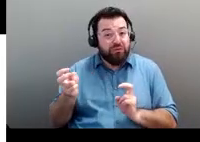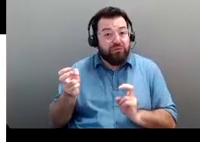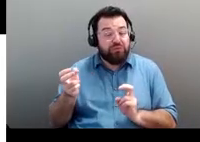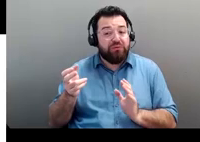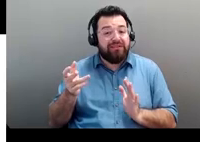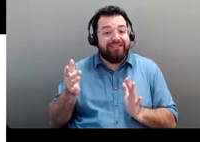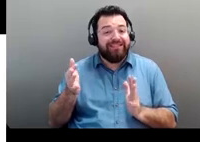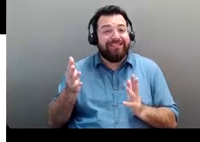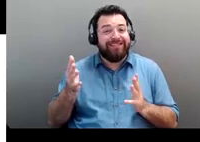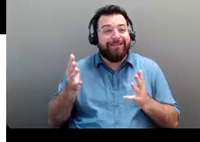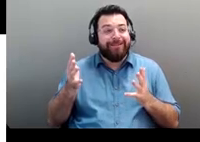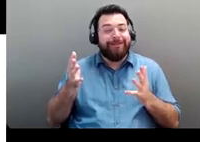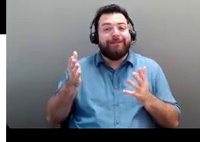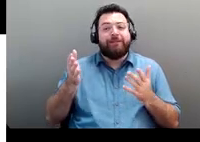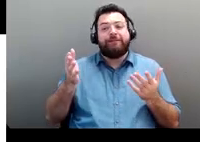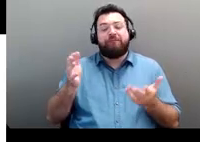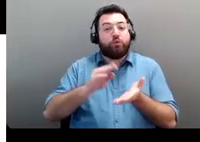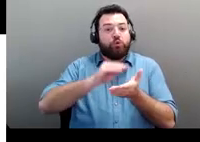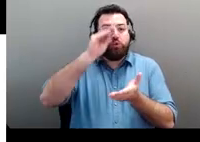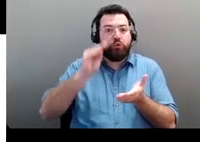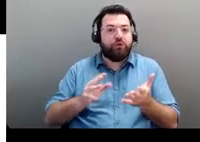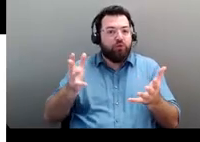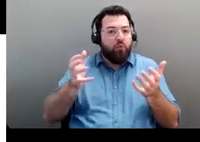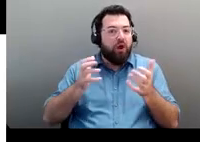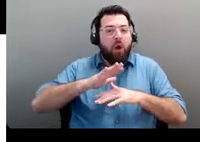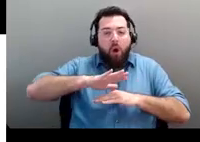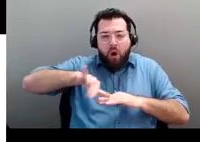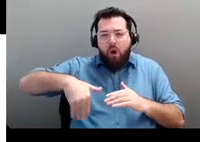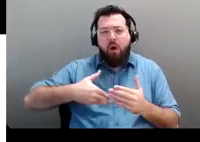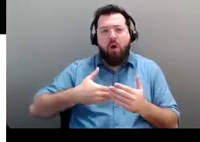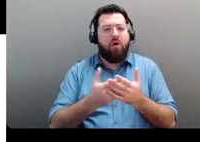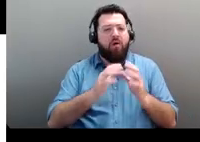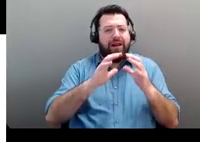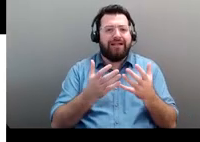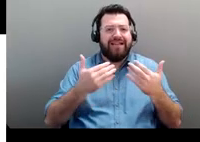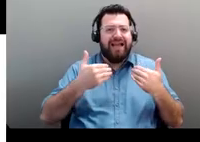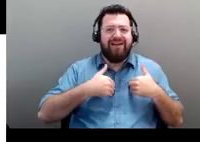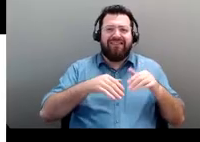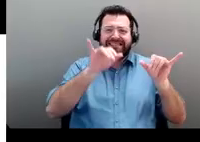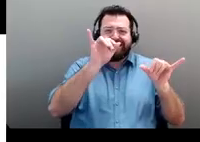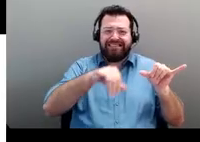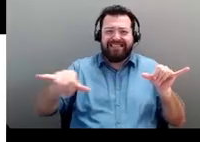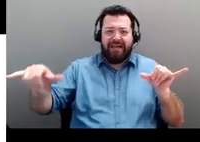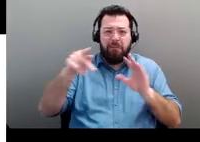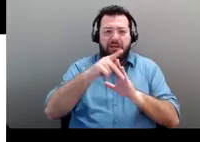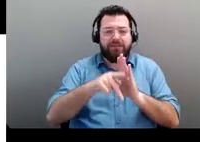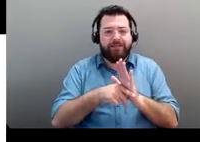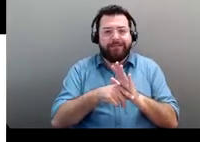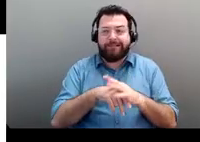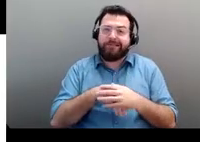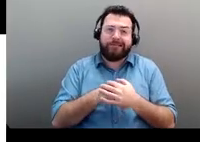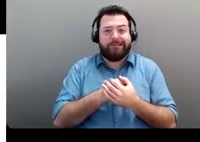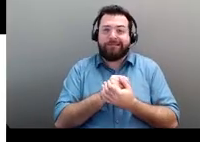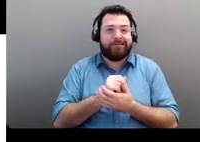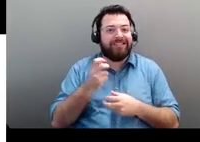students are wanting all of their classes to have the same AI policies, and I think that's